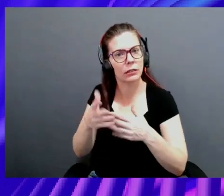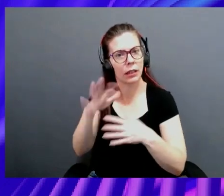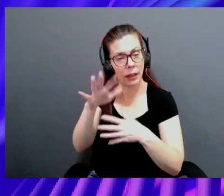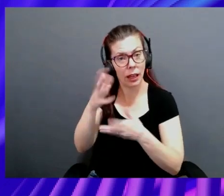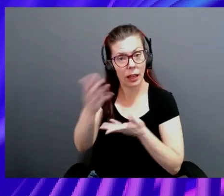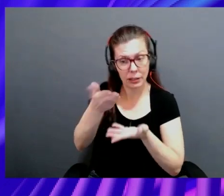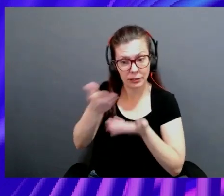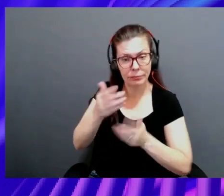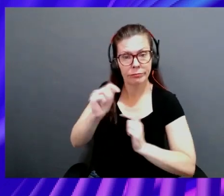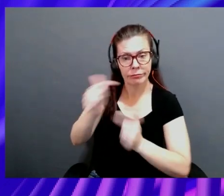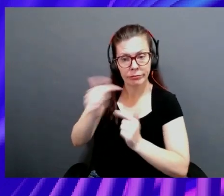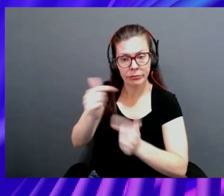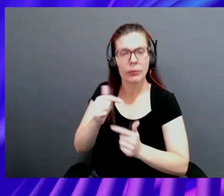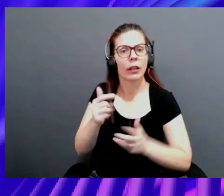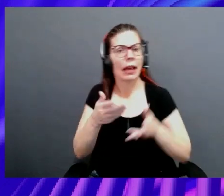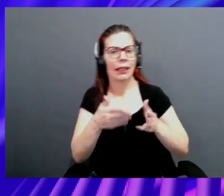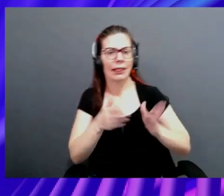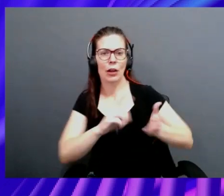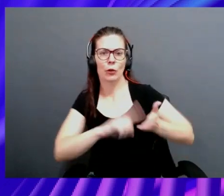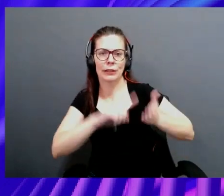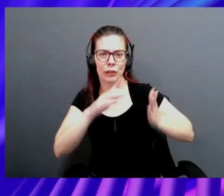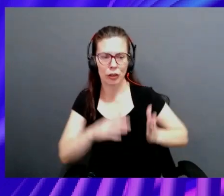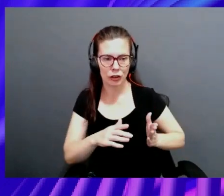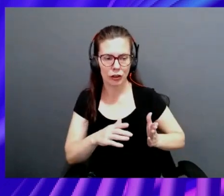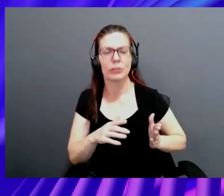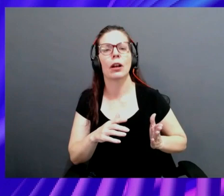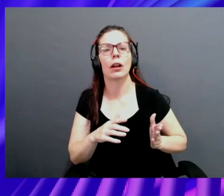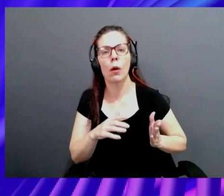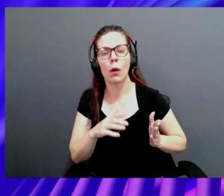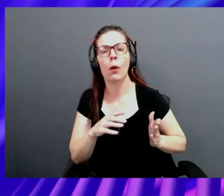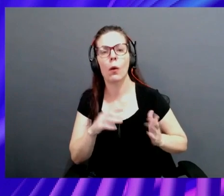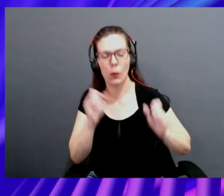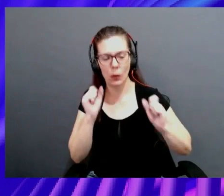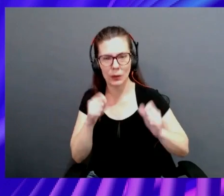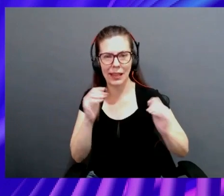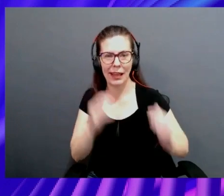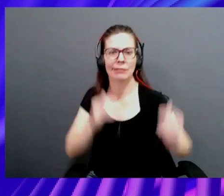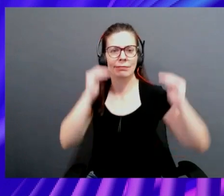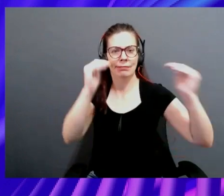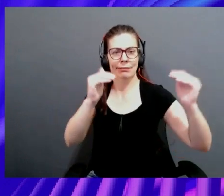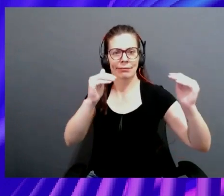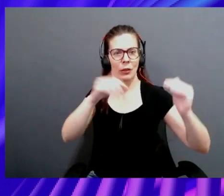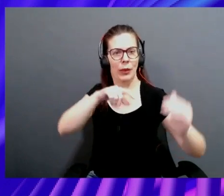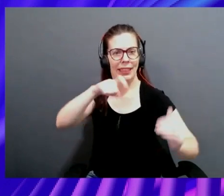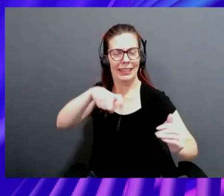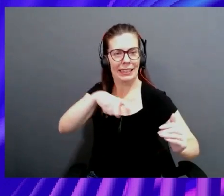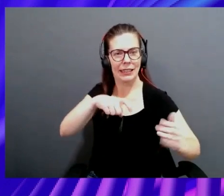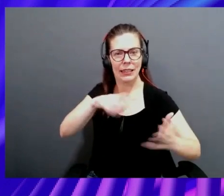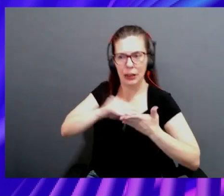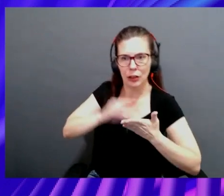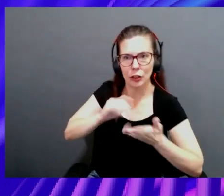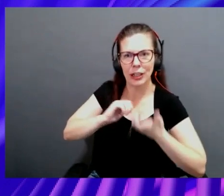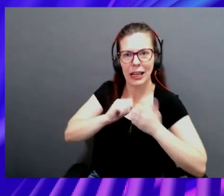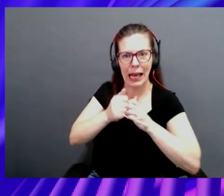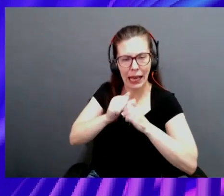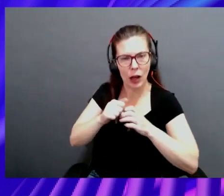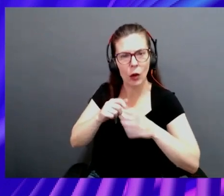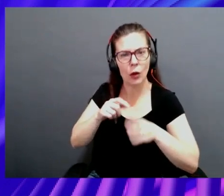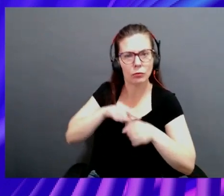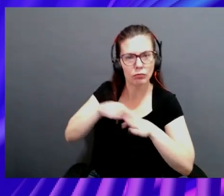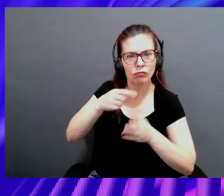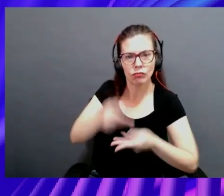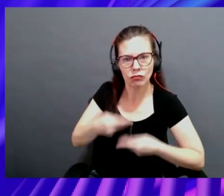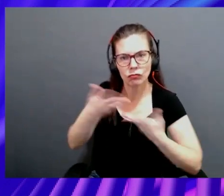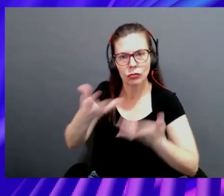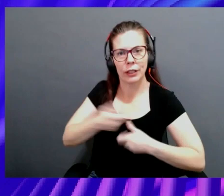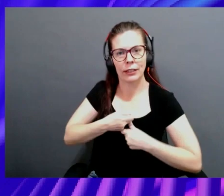enabling these researchers to really start punching above their weight class and learn how to have a mature disclosure. How to